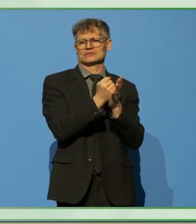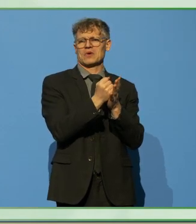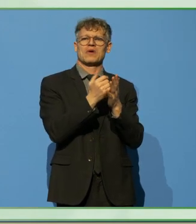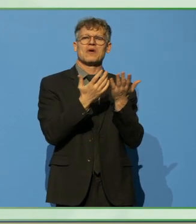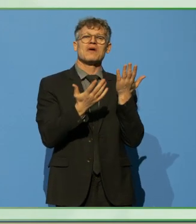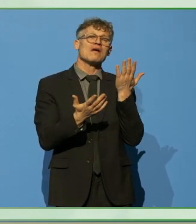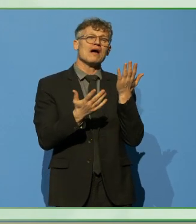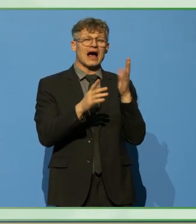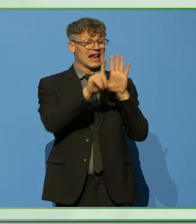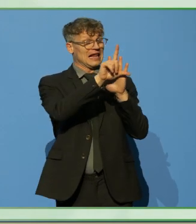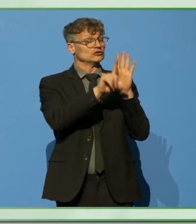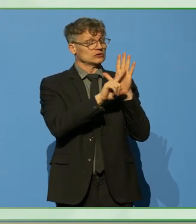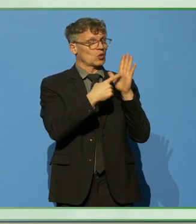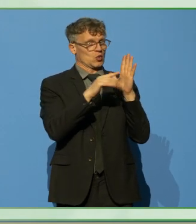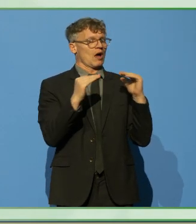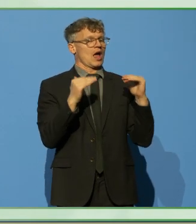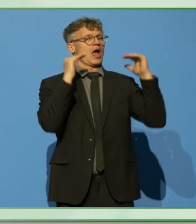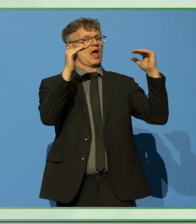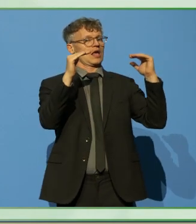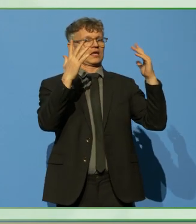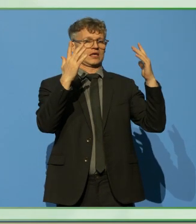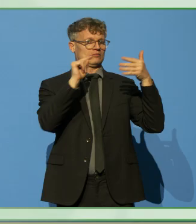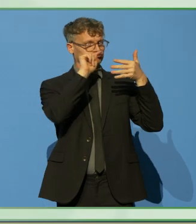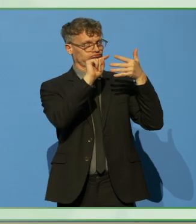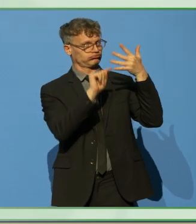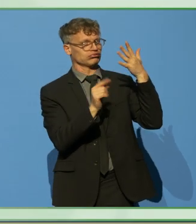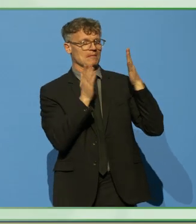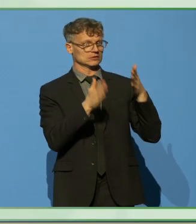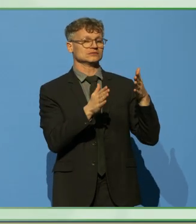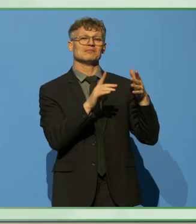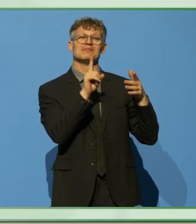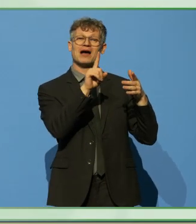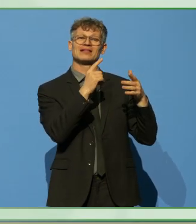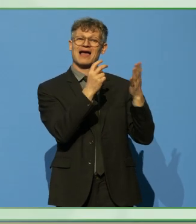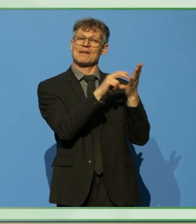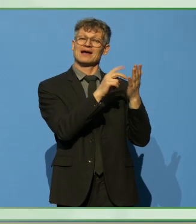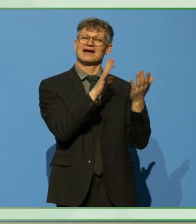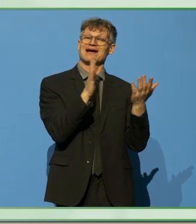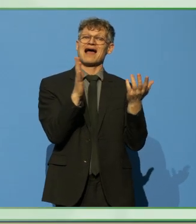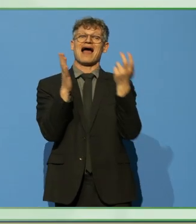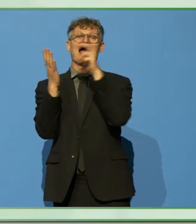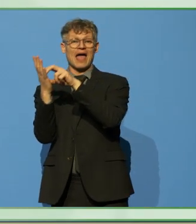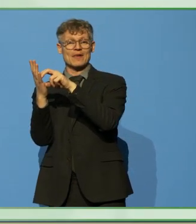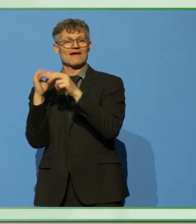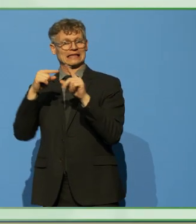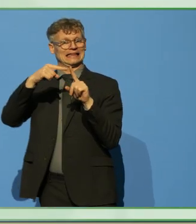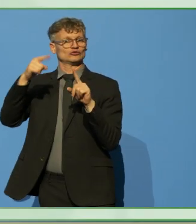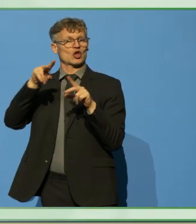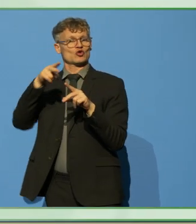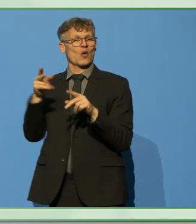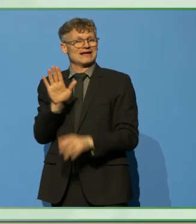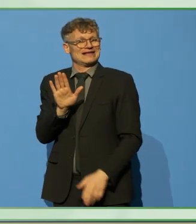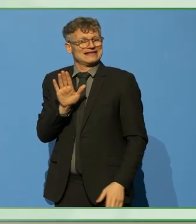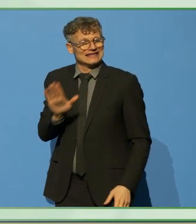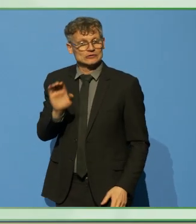there, but also we can make sure that they live up to that. But next to that, we are designing a Digital Euro app which will be provided by the